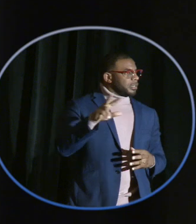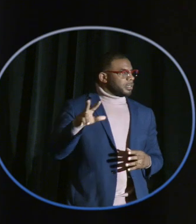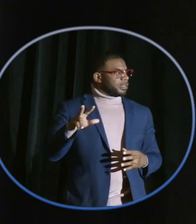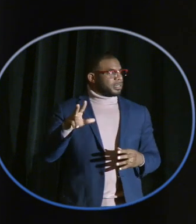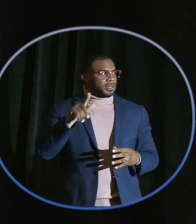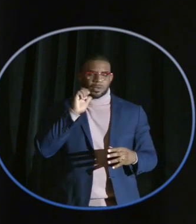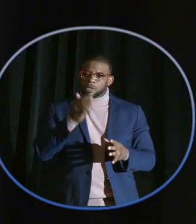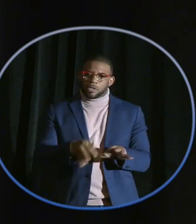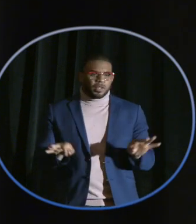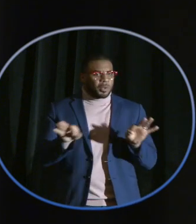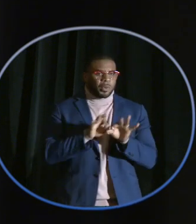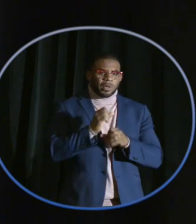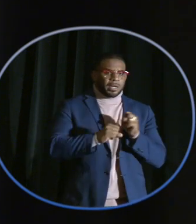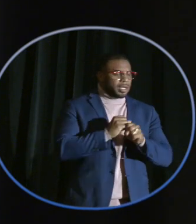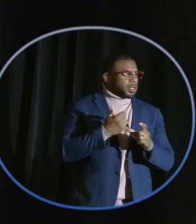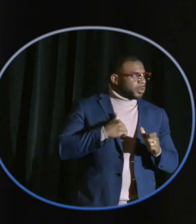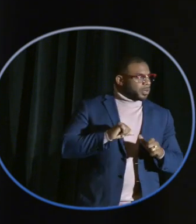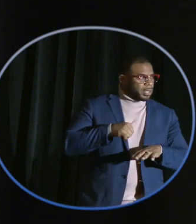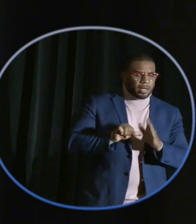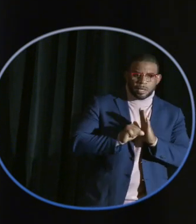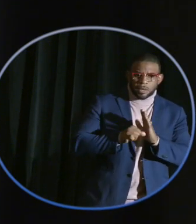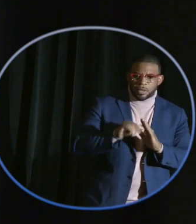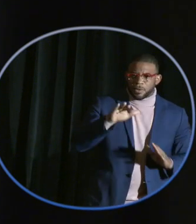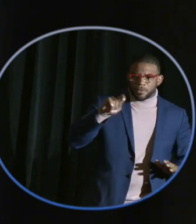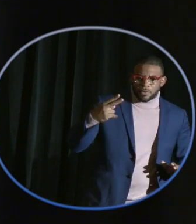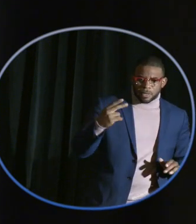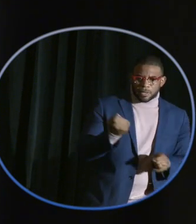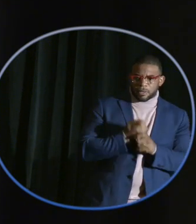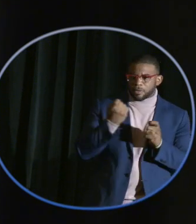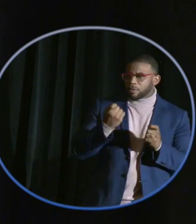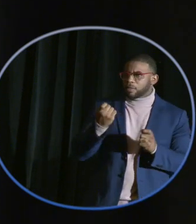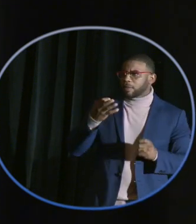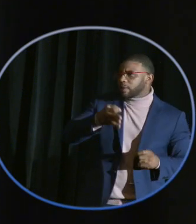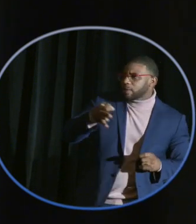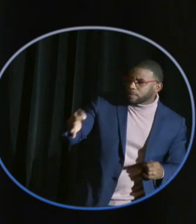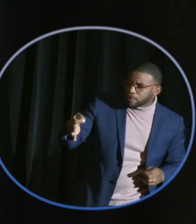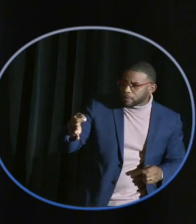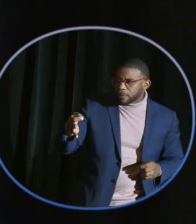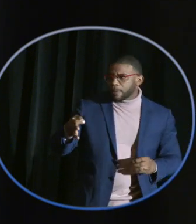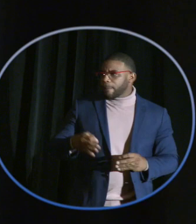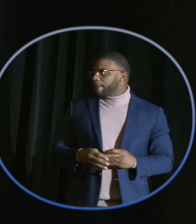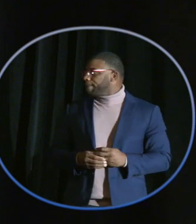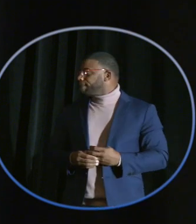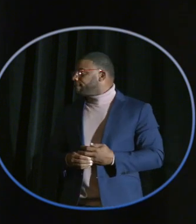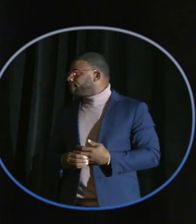1993 was an important year as we are marking the 50th anniversary of hip hop.